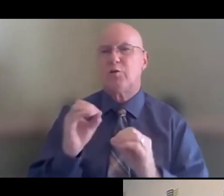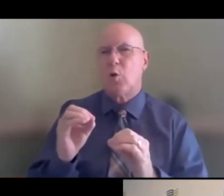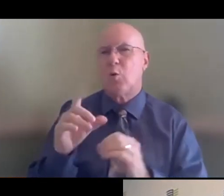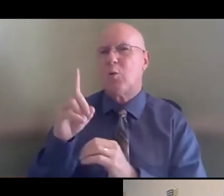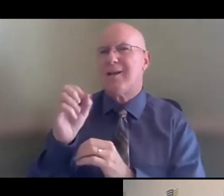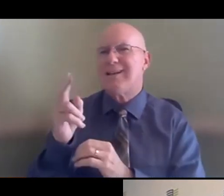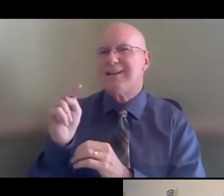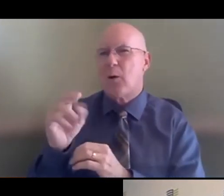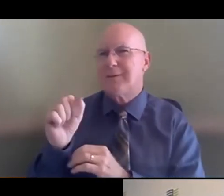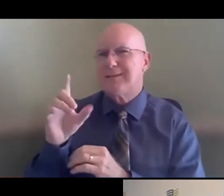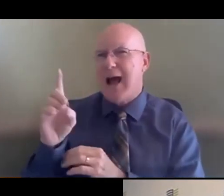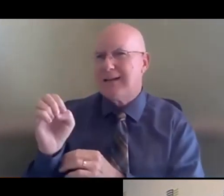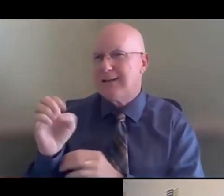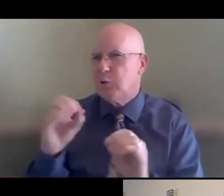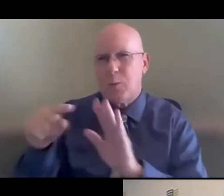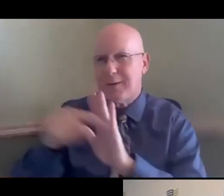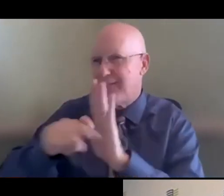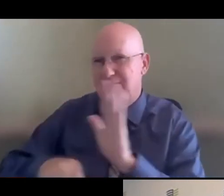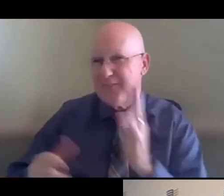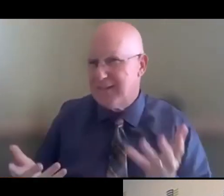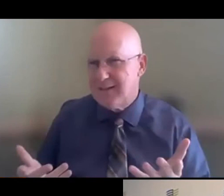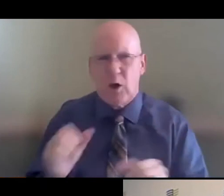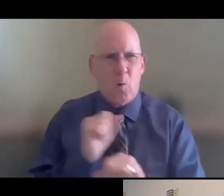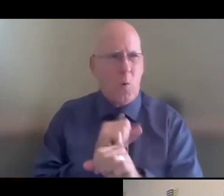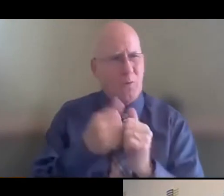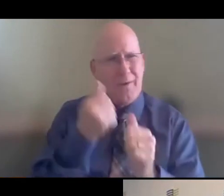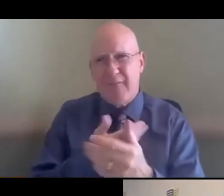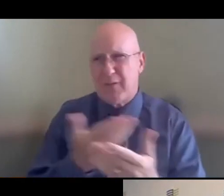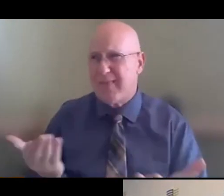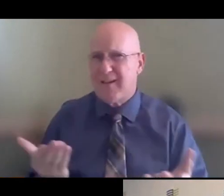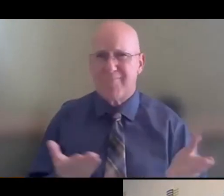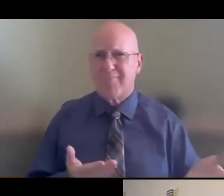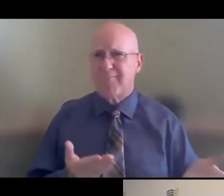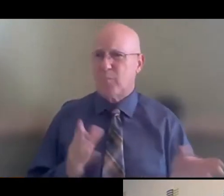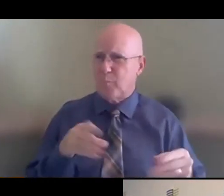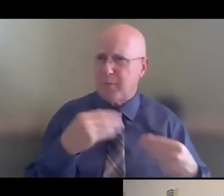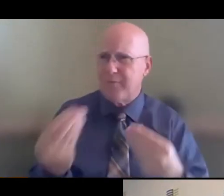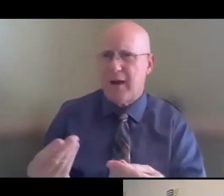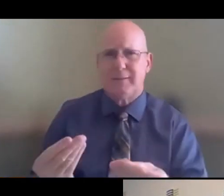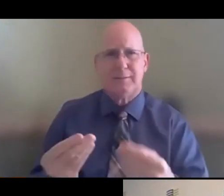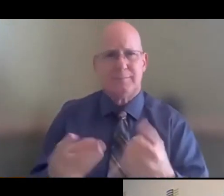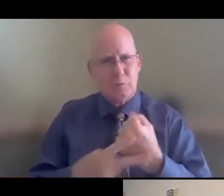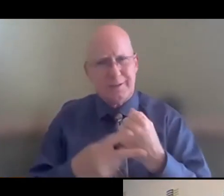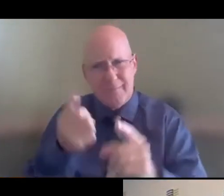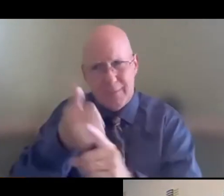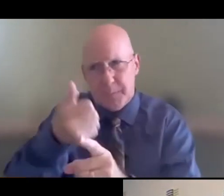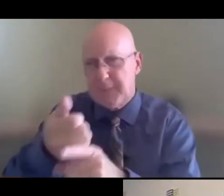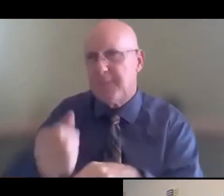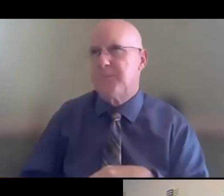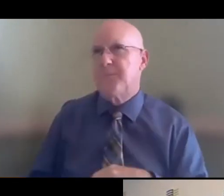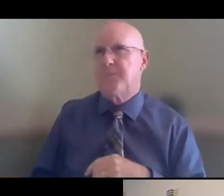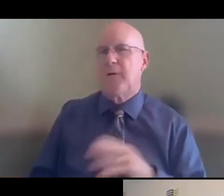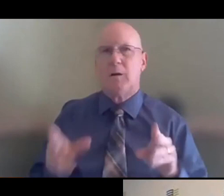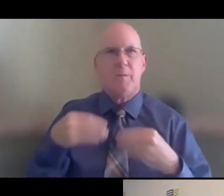right? So it works with everything. It provides for a way for the person to save themselves. It provides